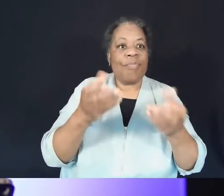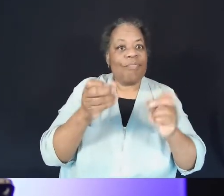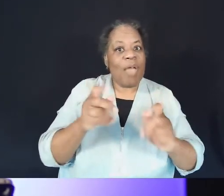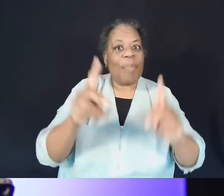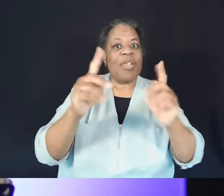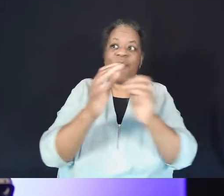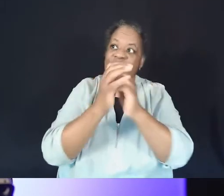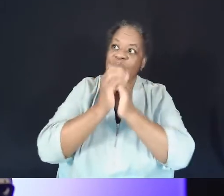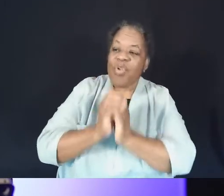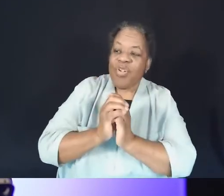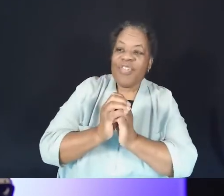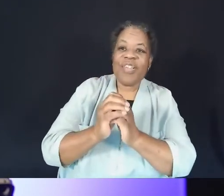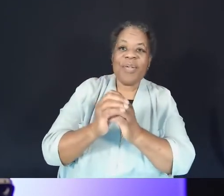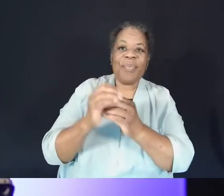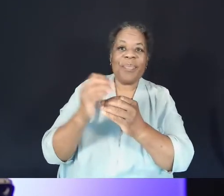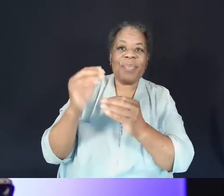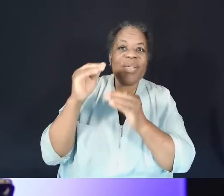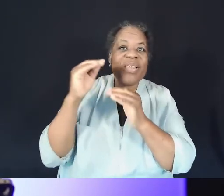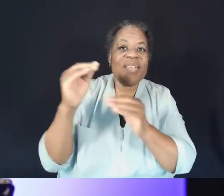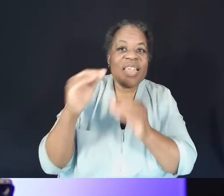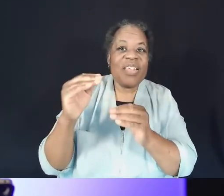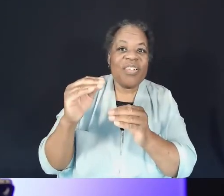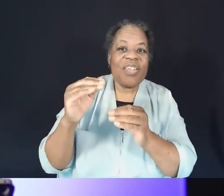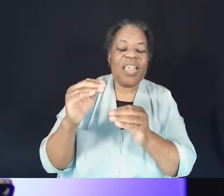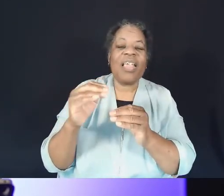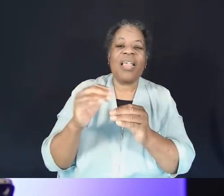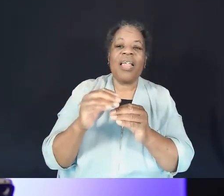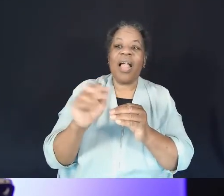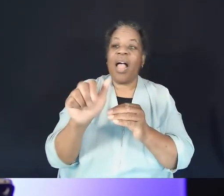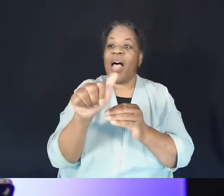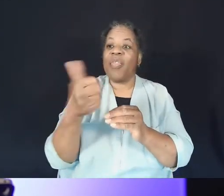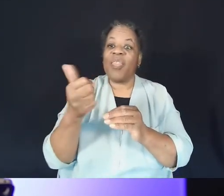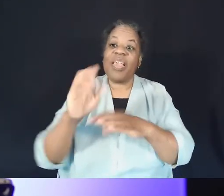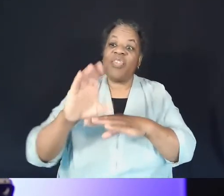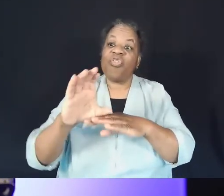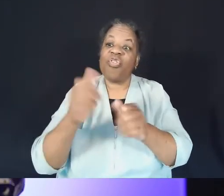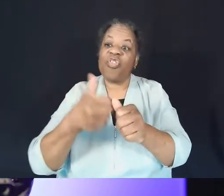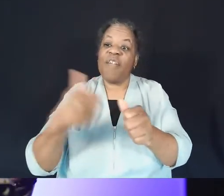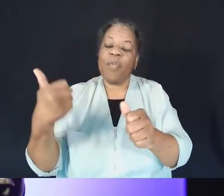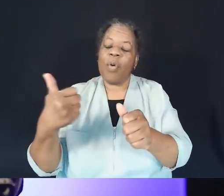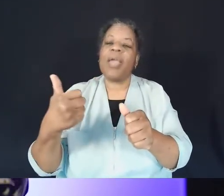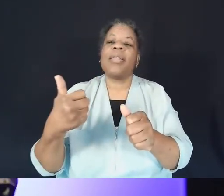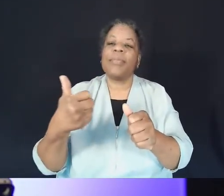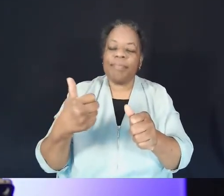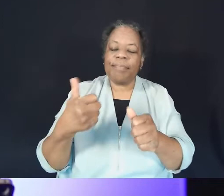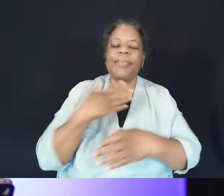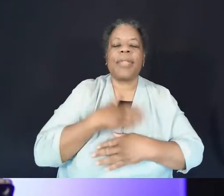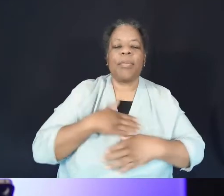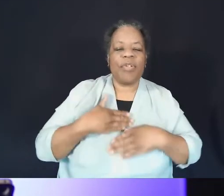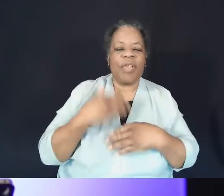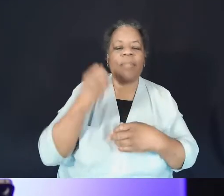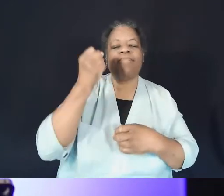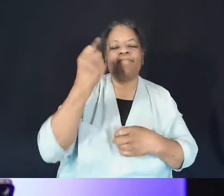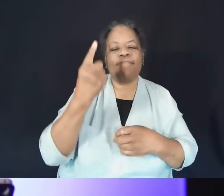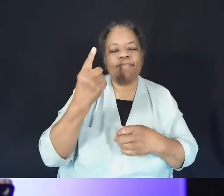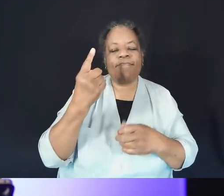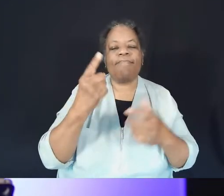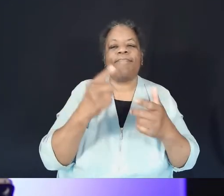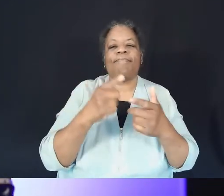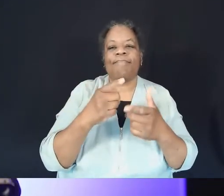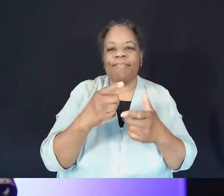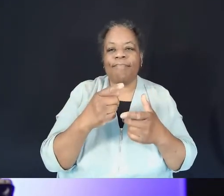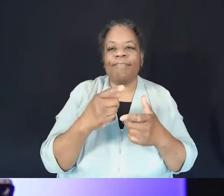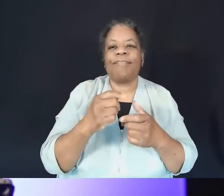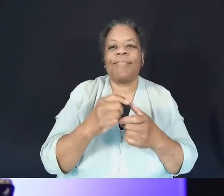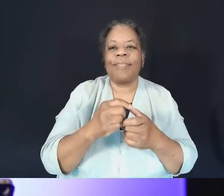teaching without some of the things that you're trying to avoid. That too, we appreciate and respect. Can I speak into that just a little